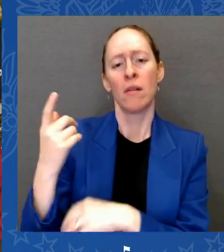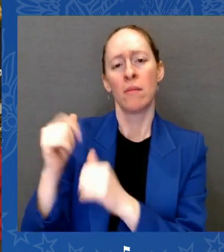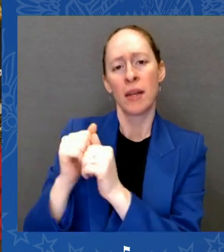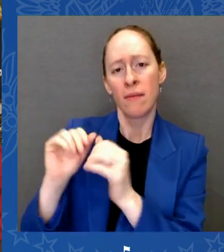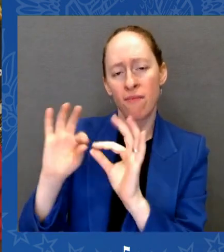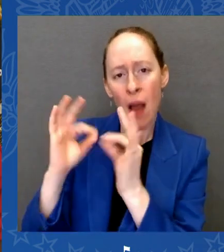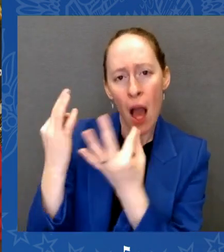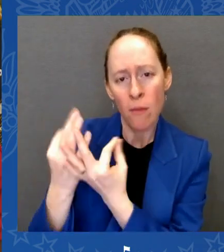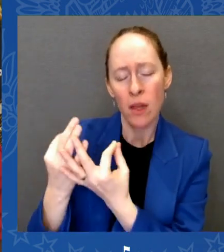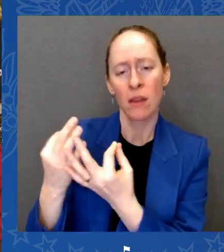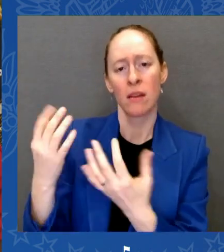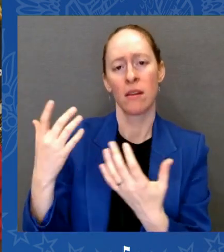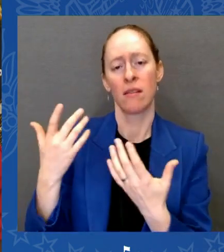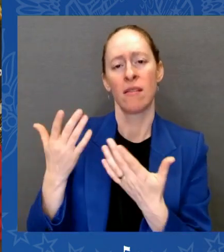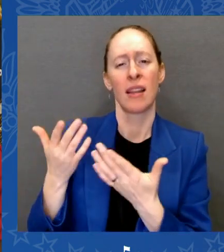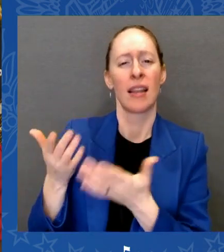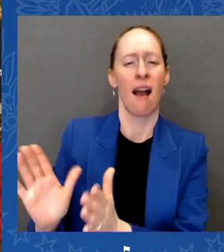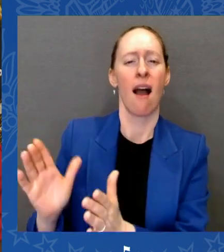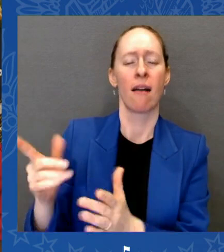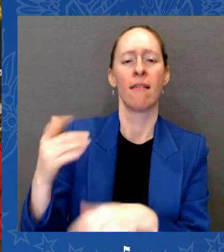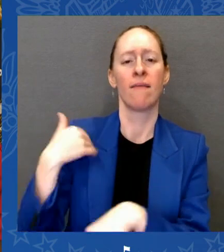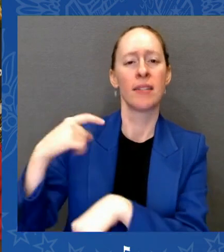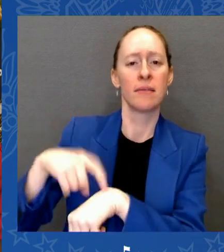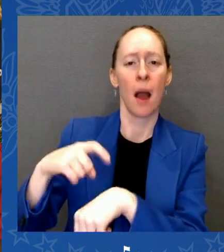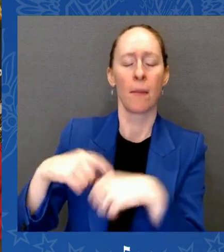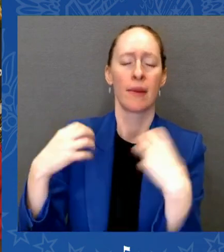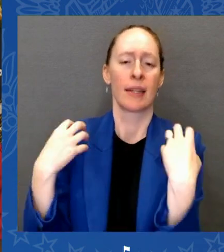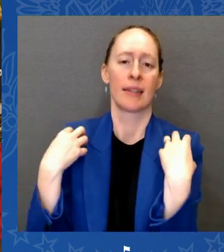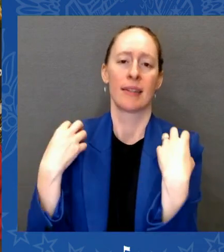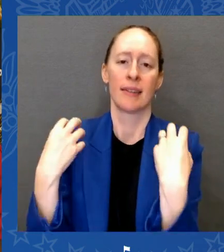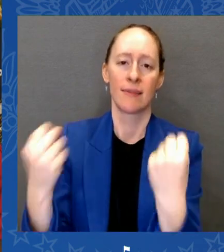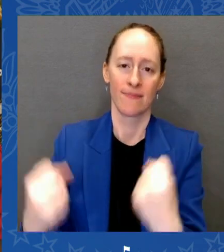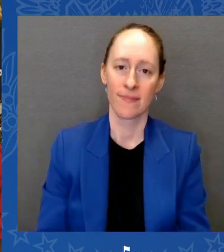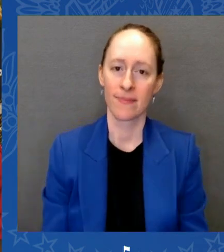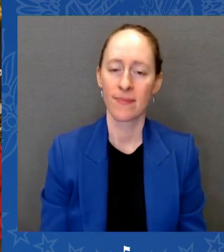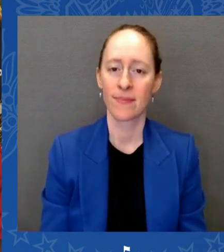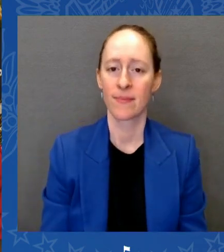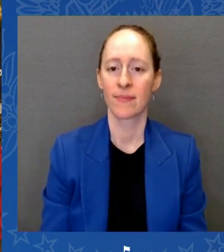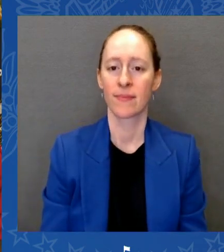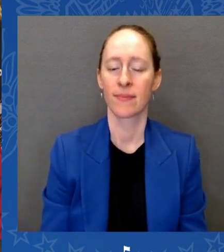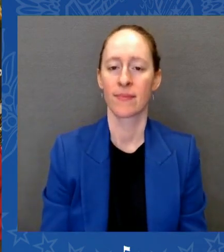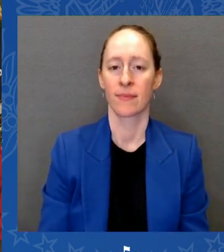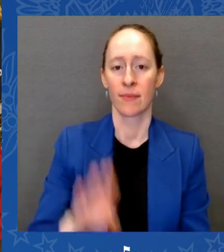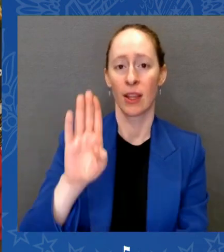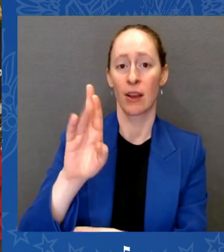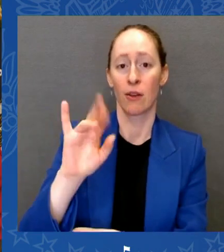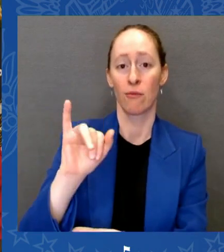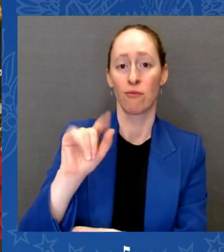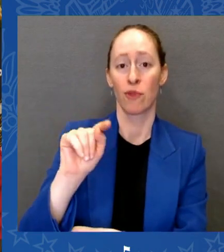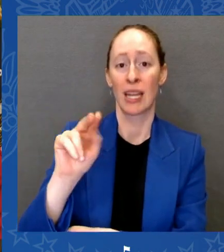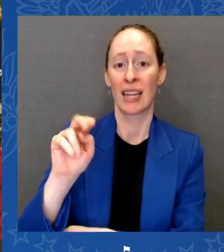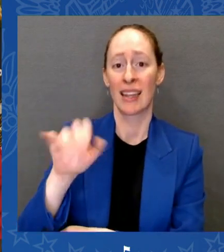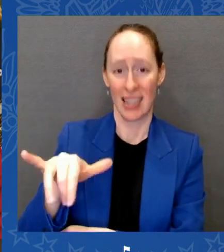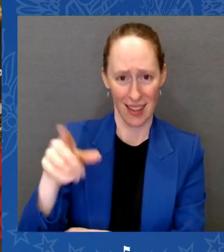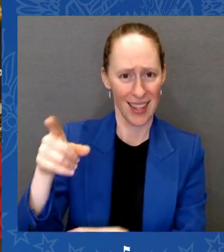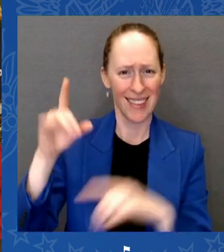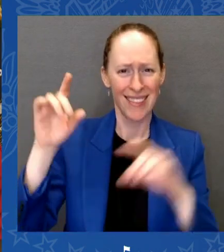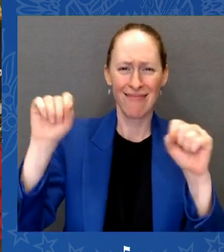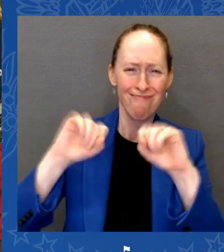incomparable athlete, a two-time Olympic gold medalist for Team USA. She endured mistreatment